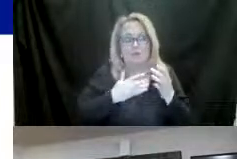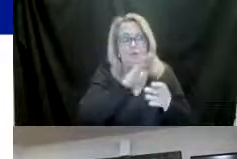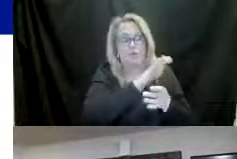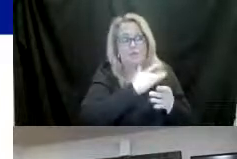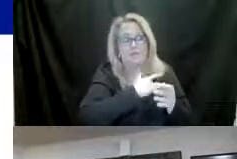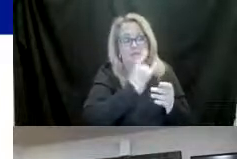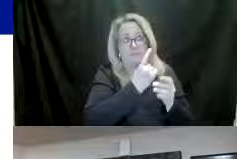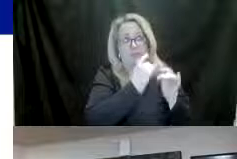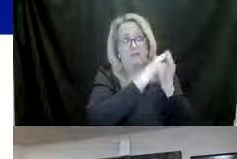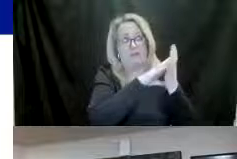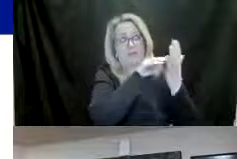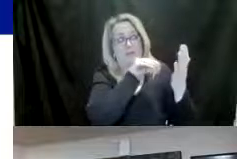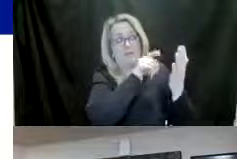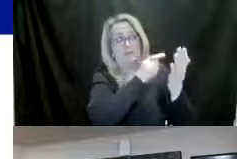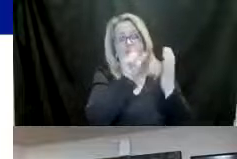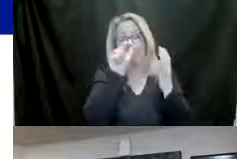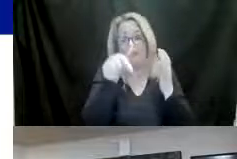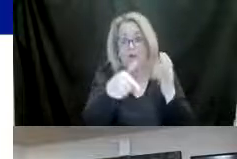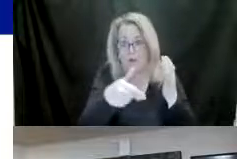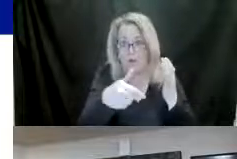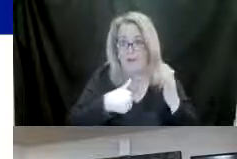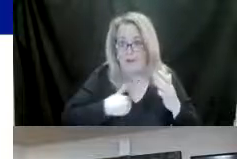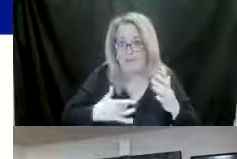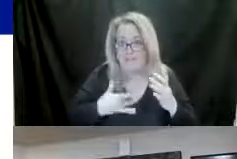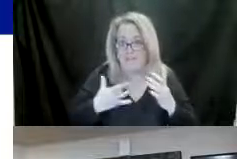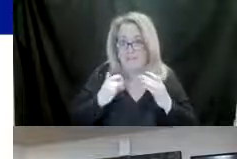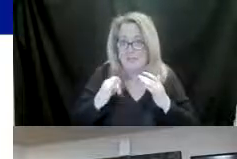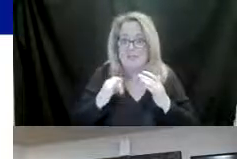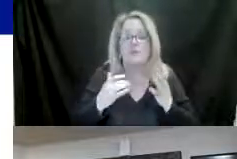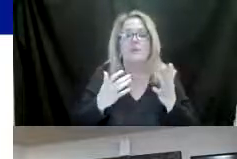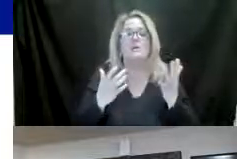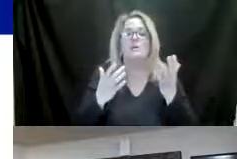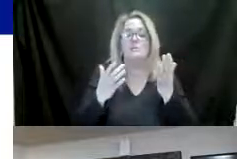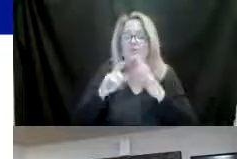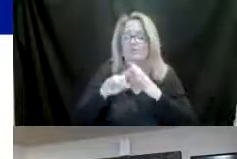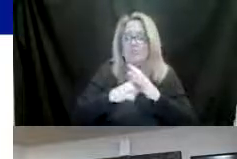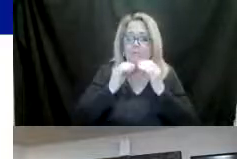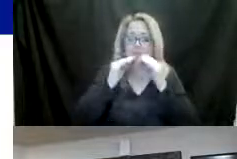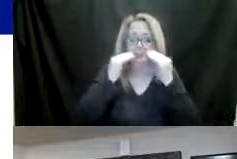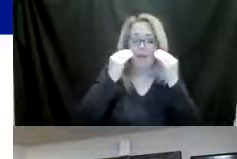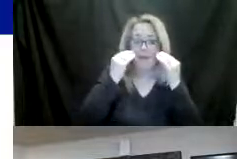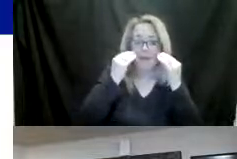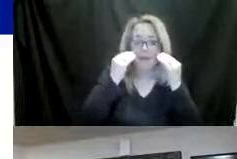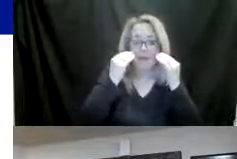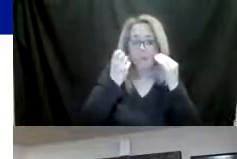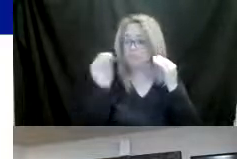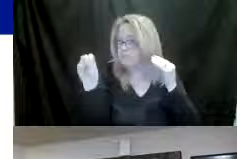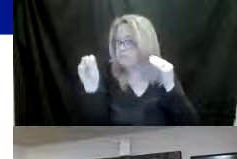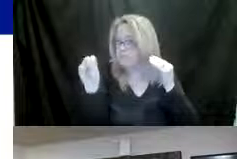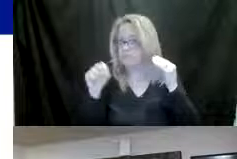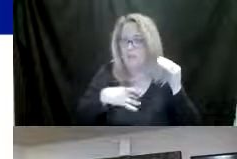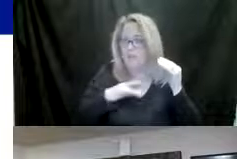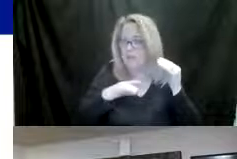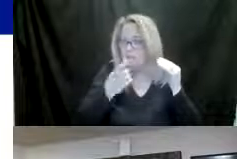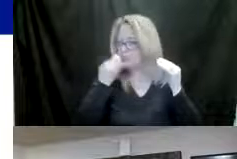on identifying sort of what those feelings are, but initially starting with a smile or a turn away if you don't like